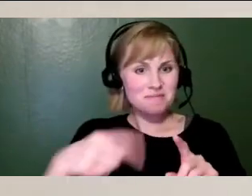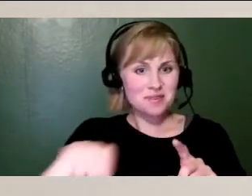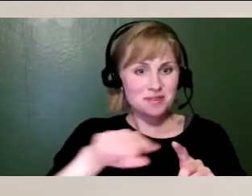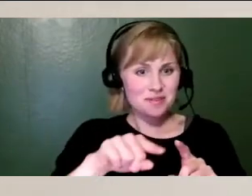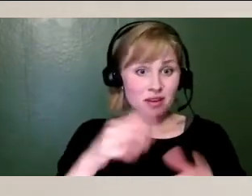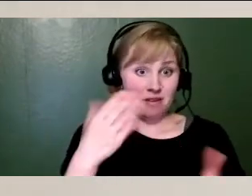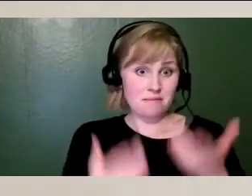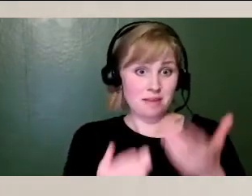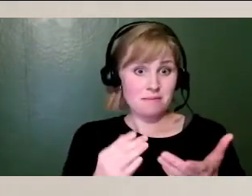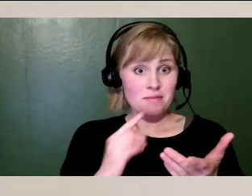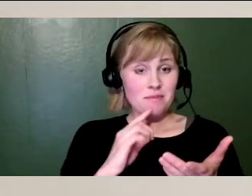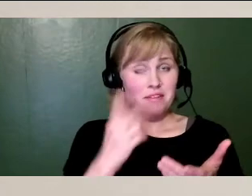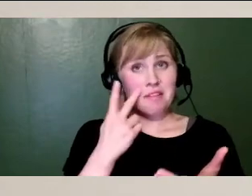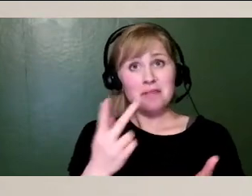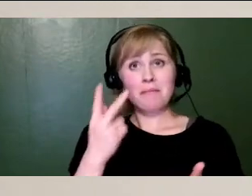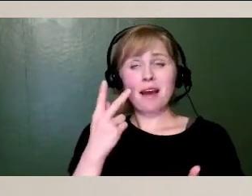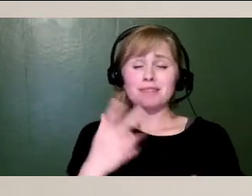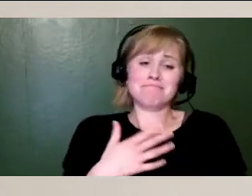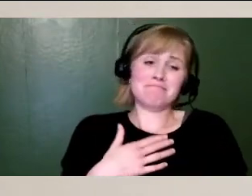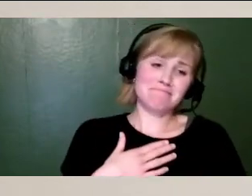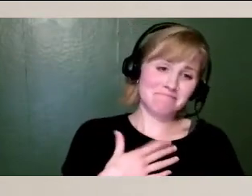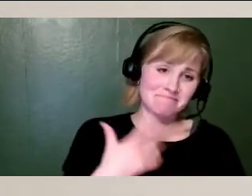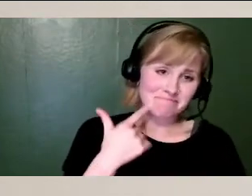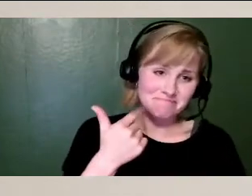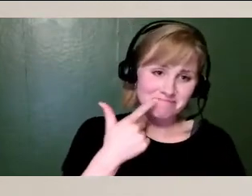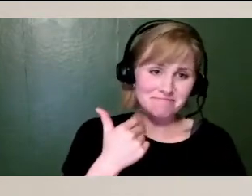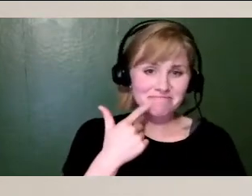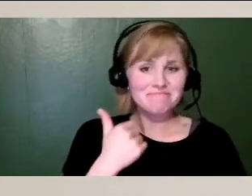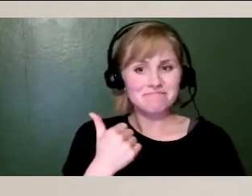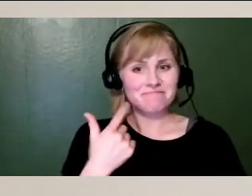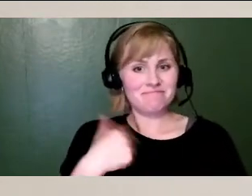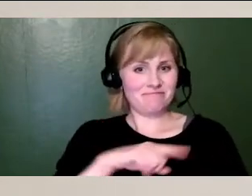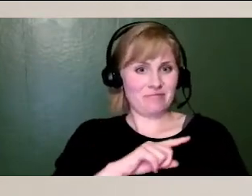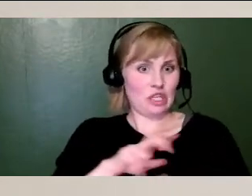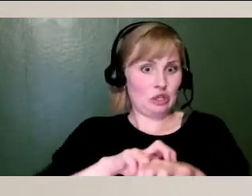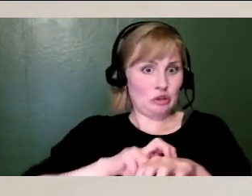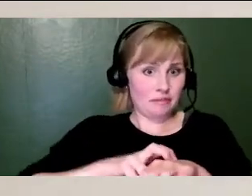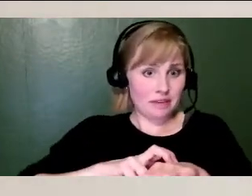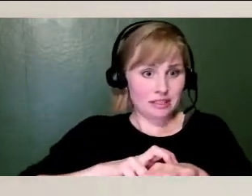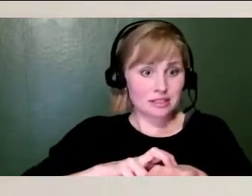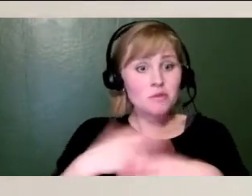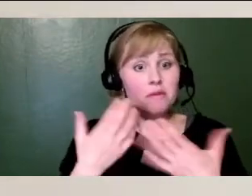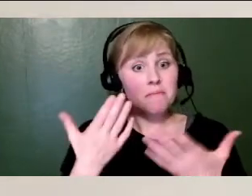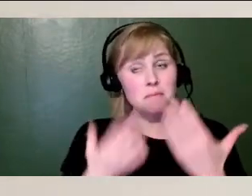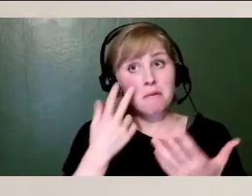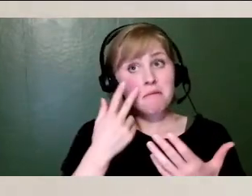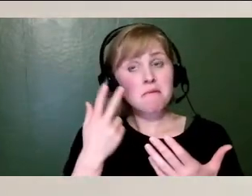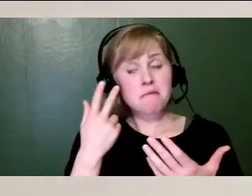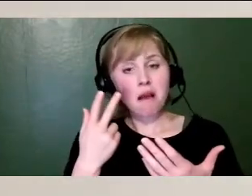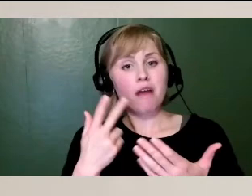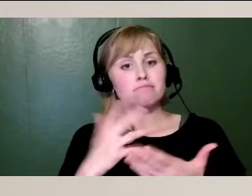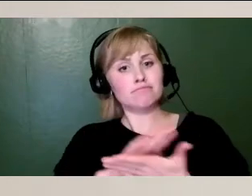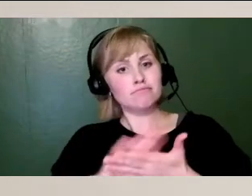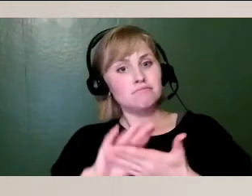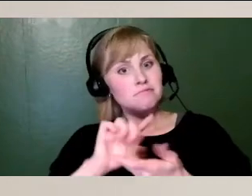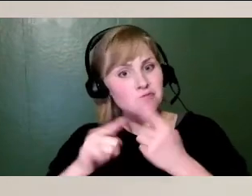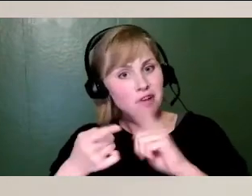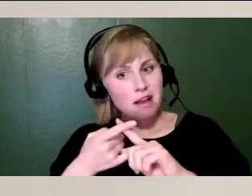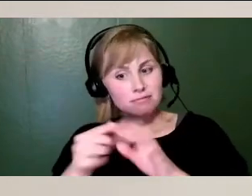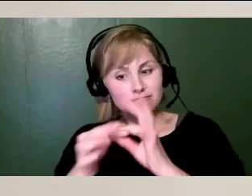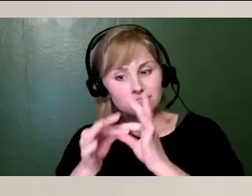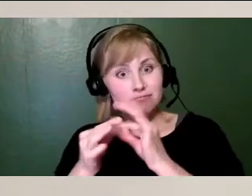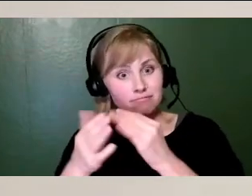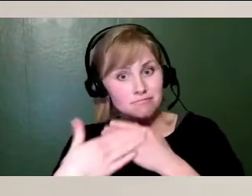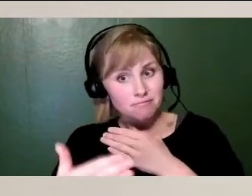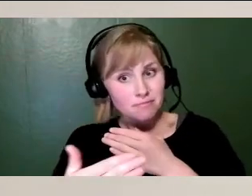this part of our lives. Maybe we'll look fondly to the friends we've made. Or maybe just knowing that no one but us, the class of 2023,